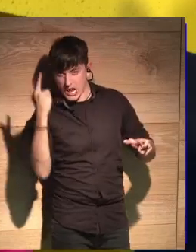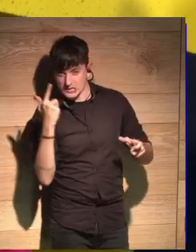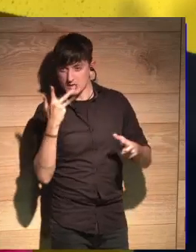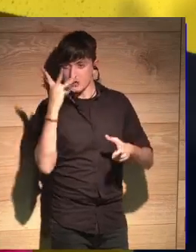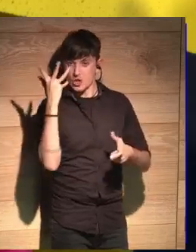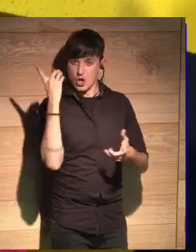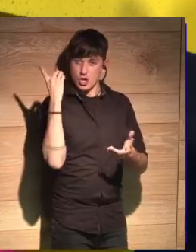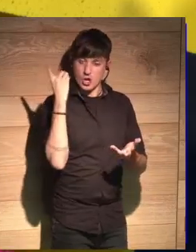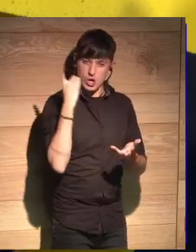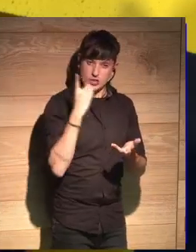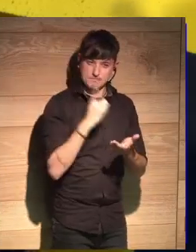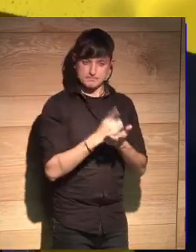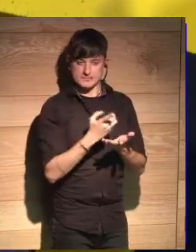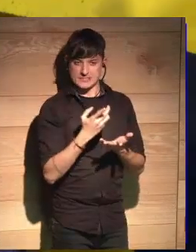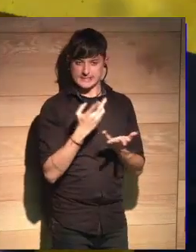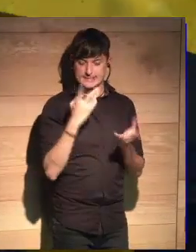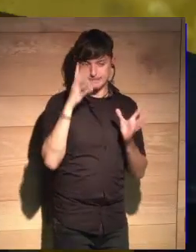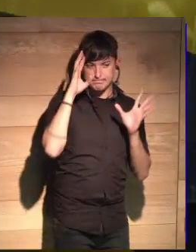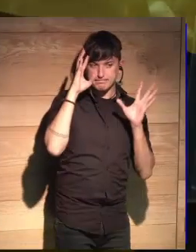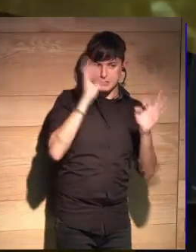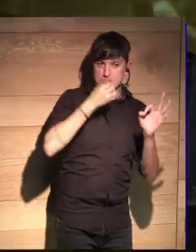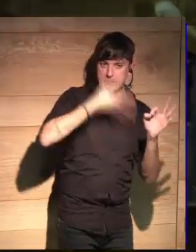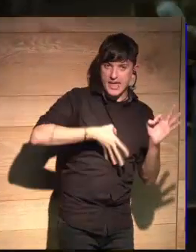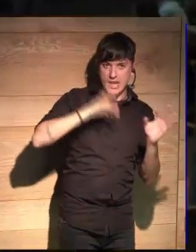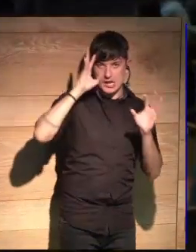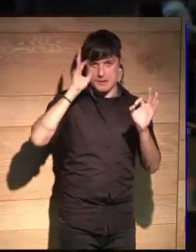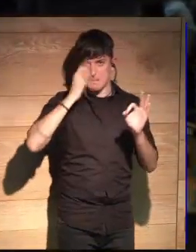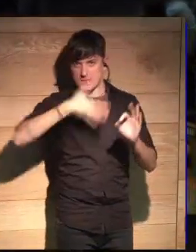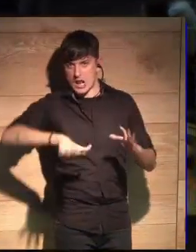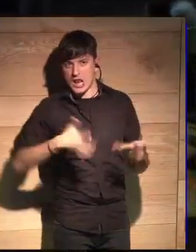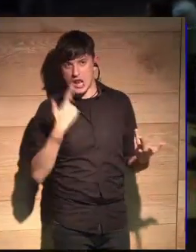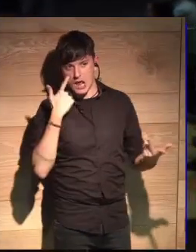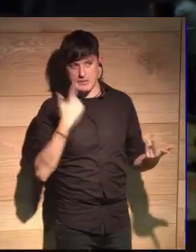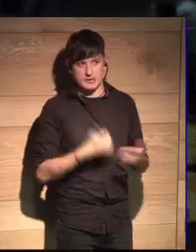again. We will change to this side.